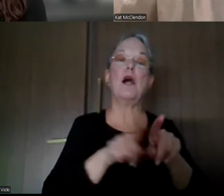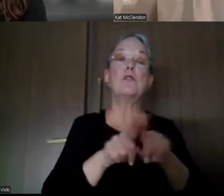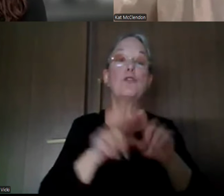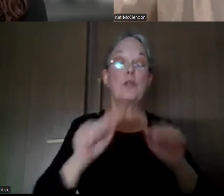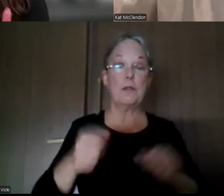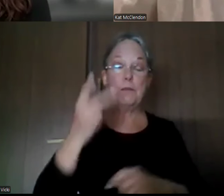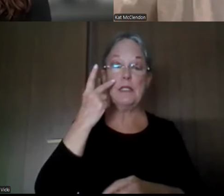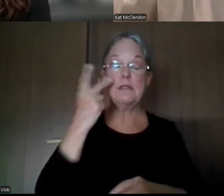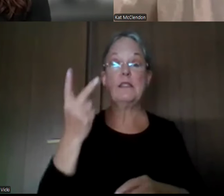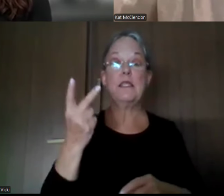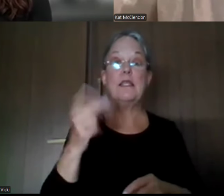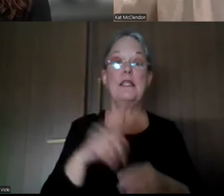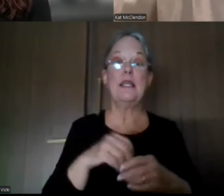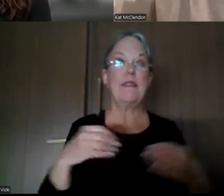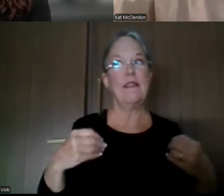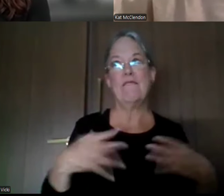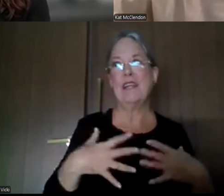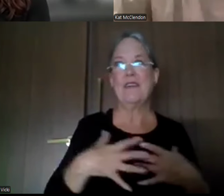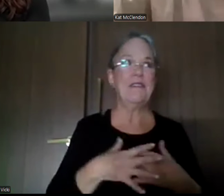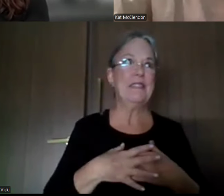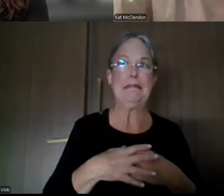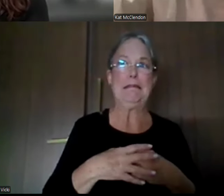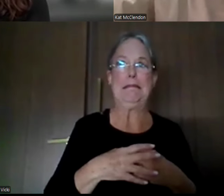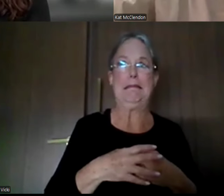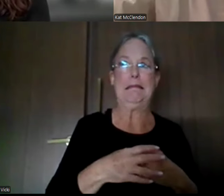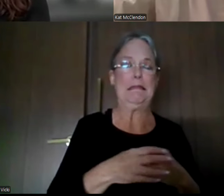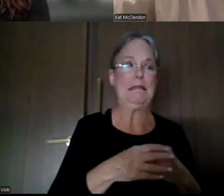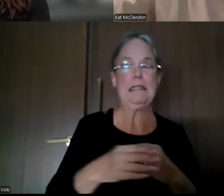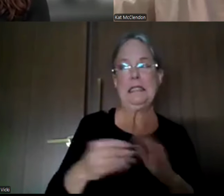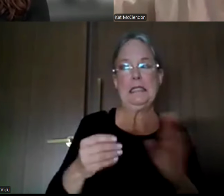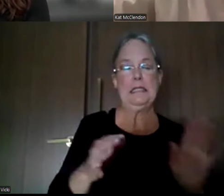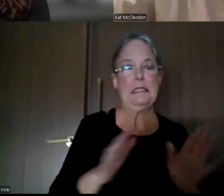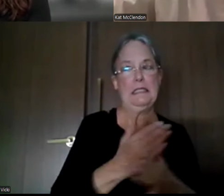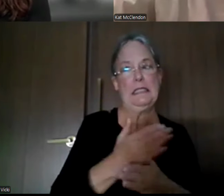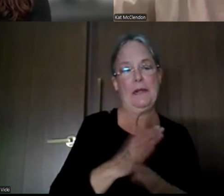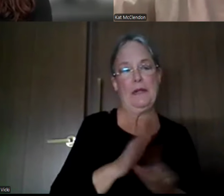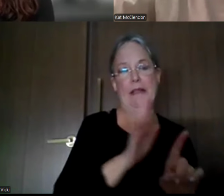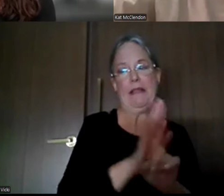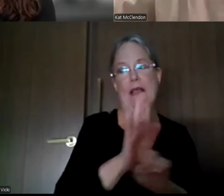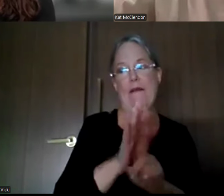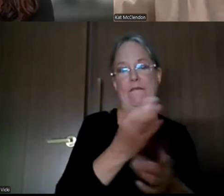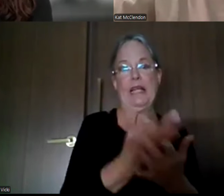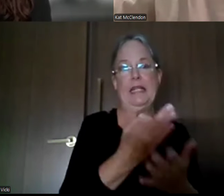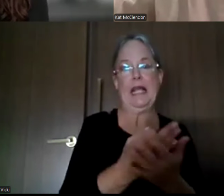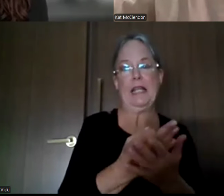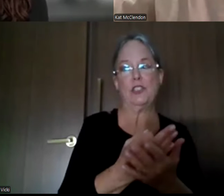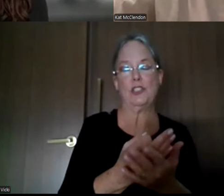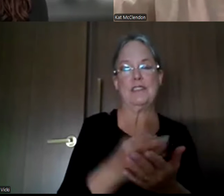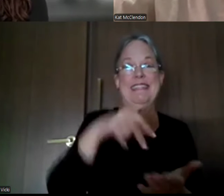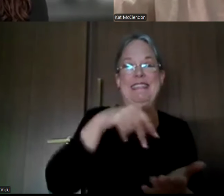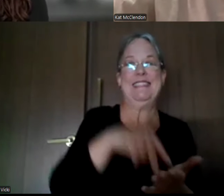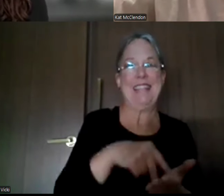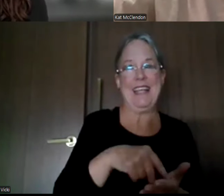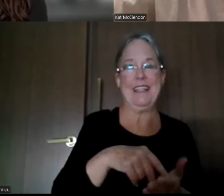in, the fear of exposing someone's financial status too as a way to kind of use control over